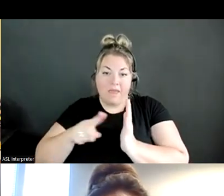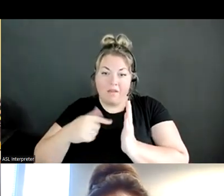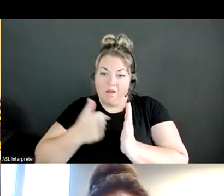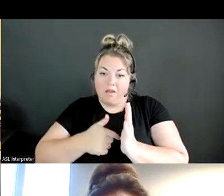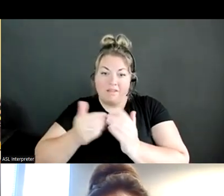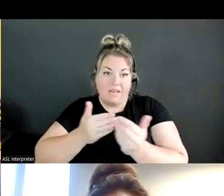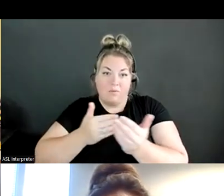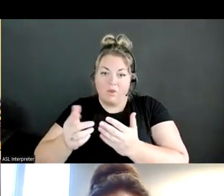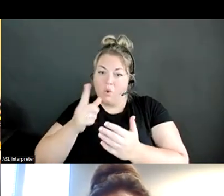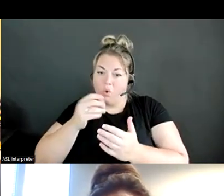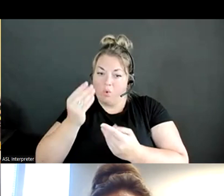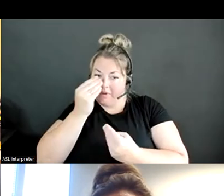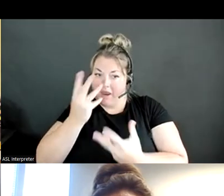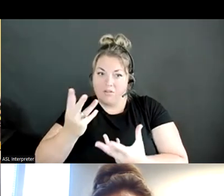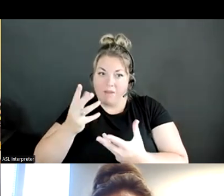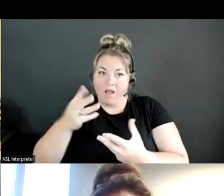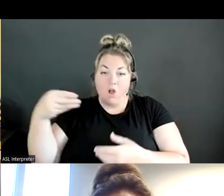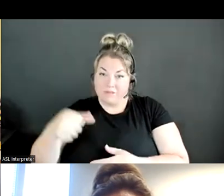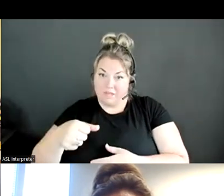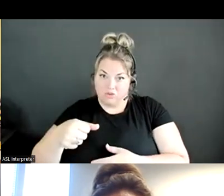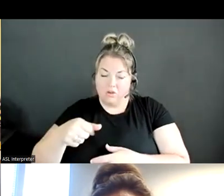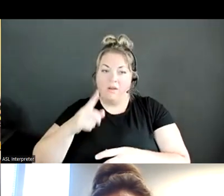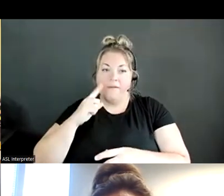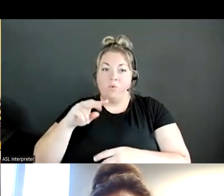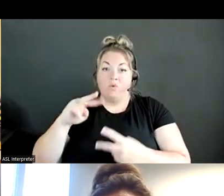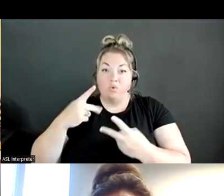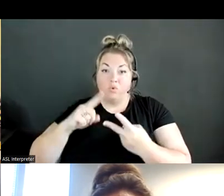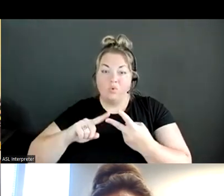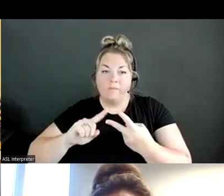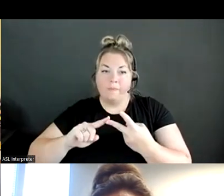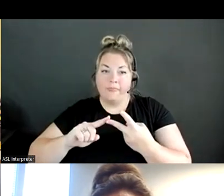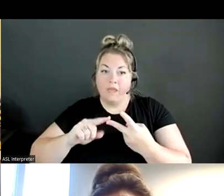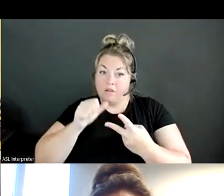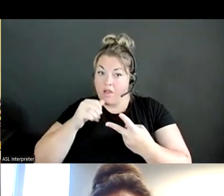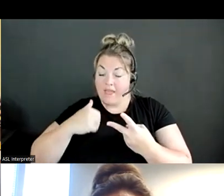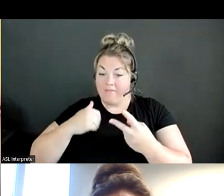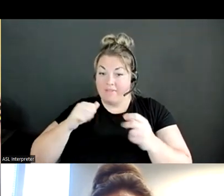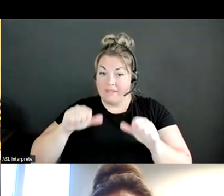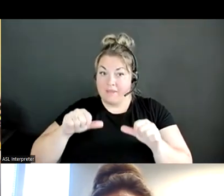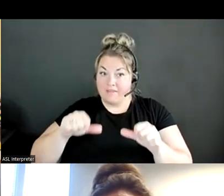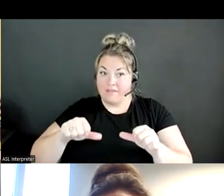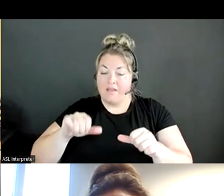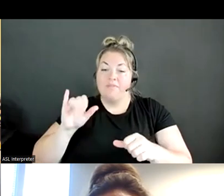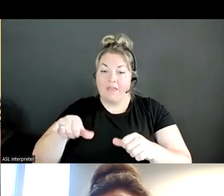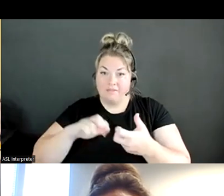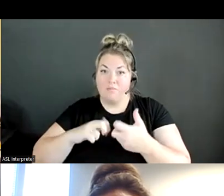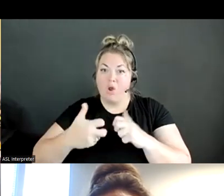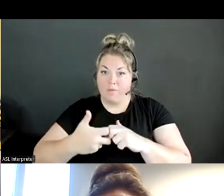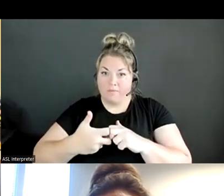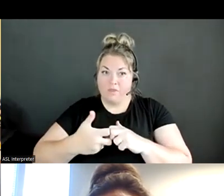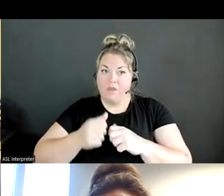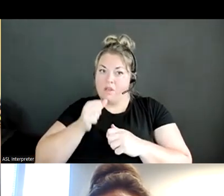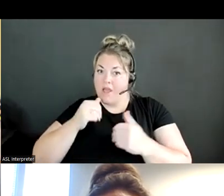about compensation? For two, about not having the capacity, that's the problem. Not